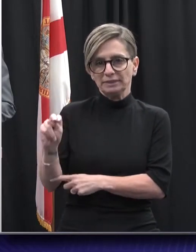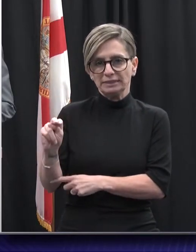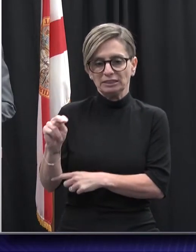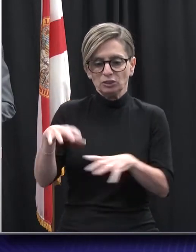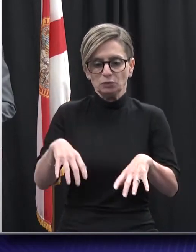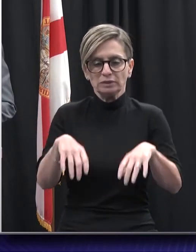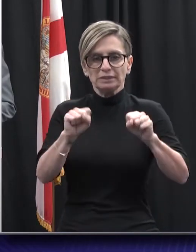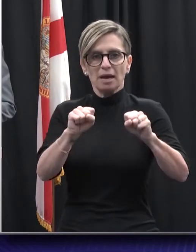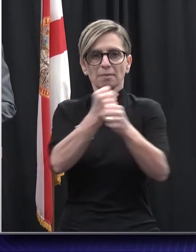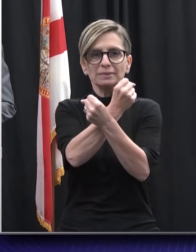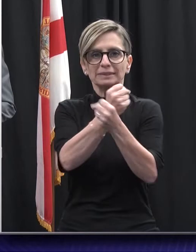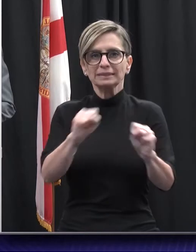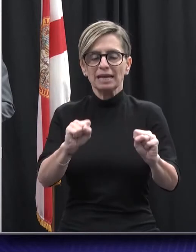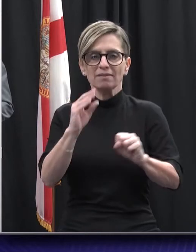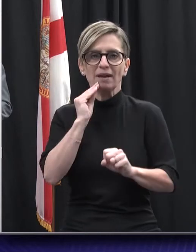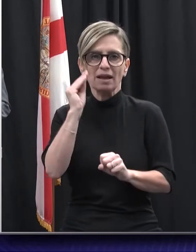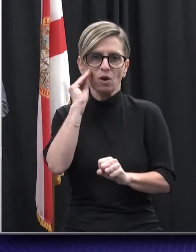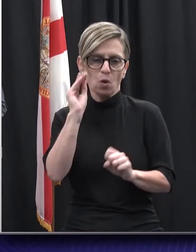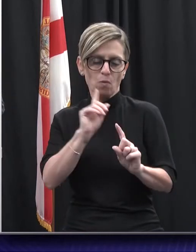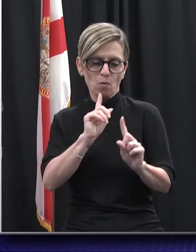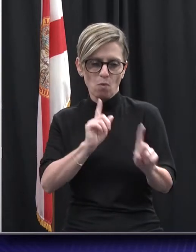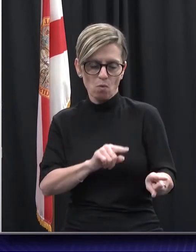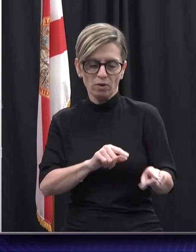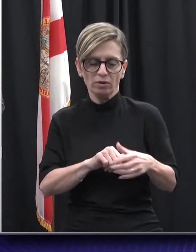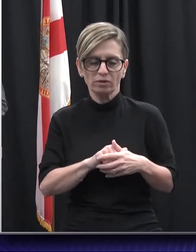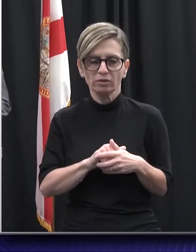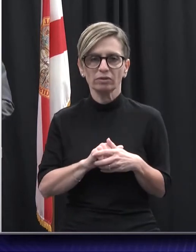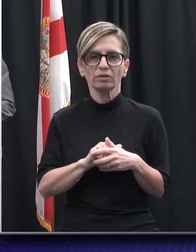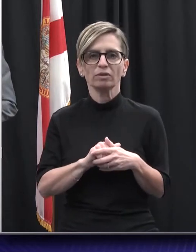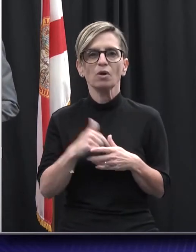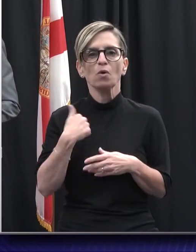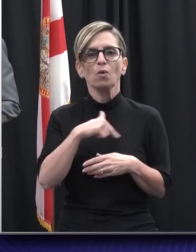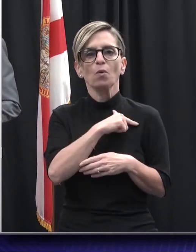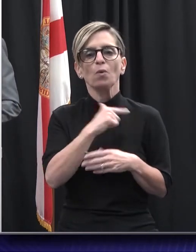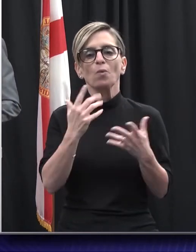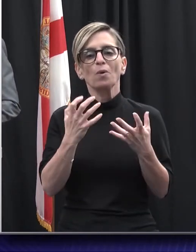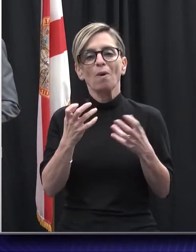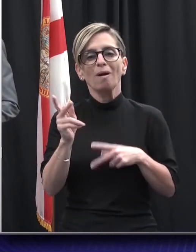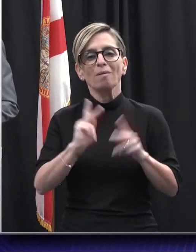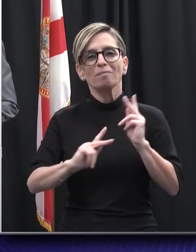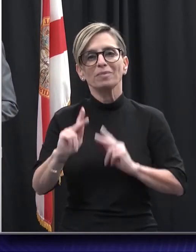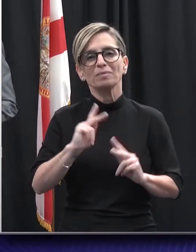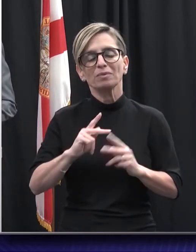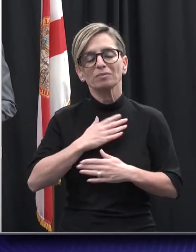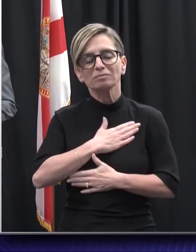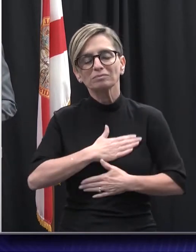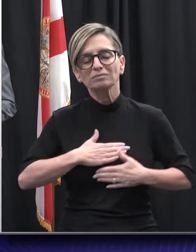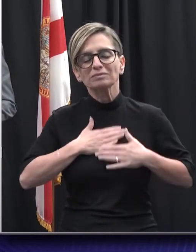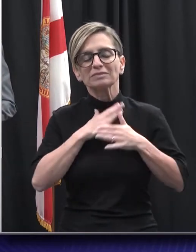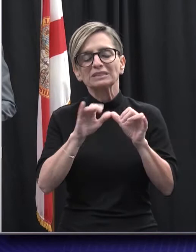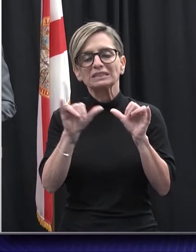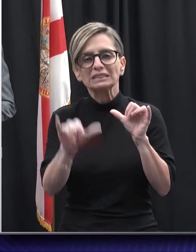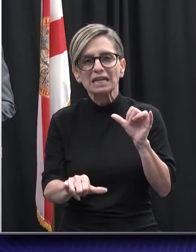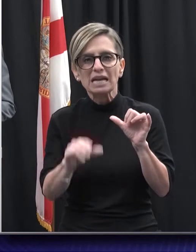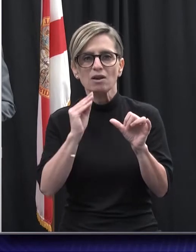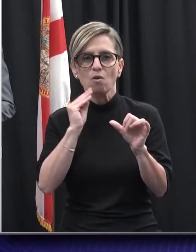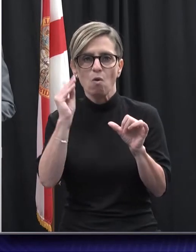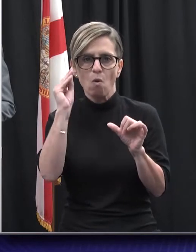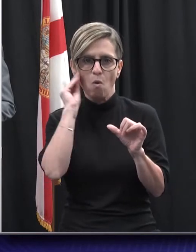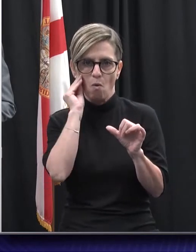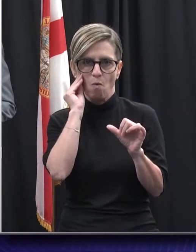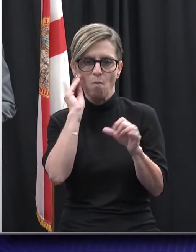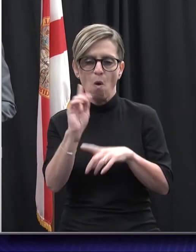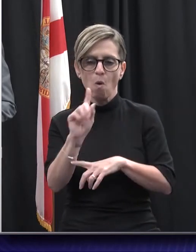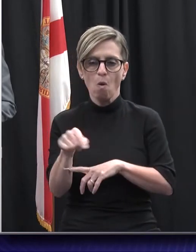at-home order. We want our citizens to stay at home unless they're accessing